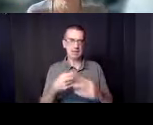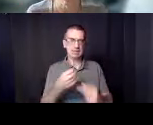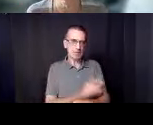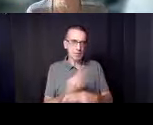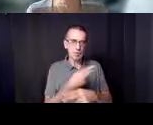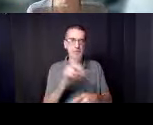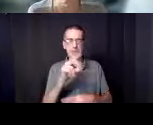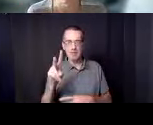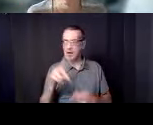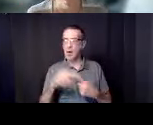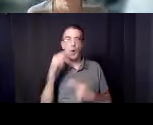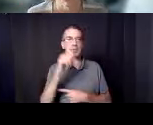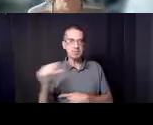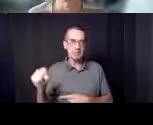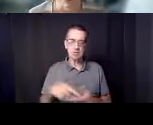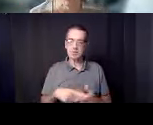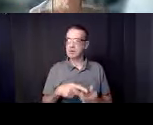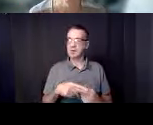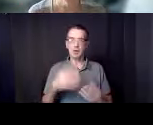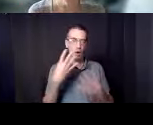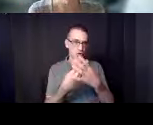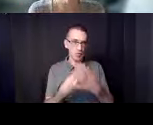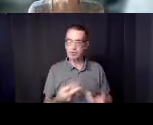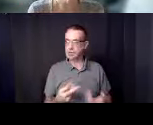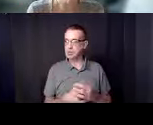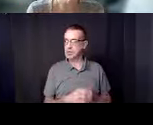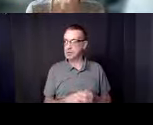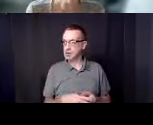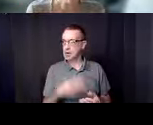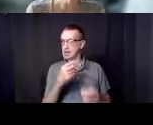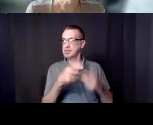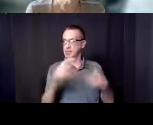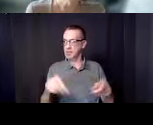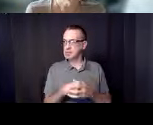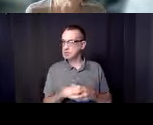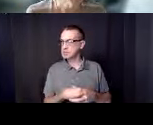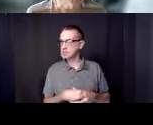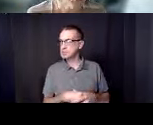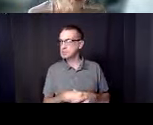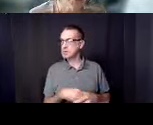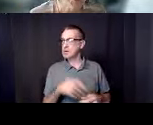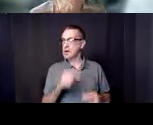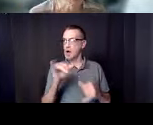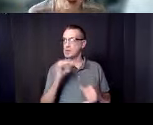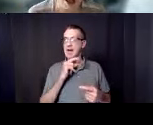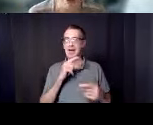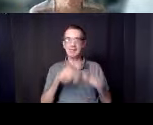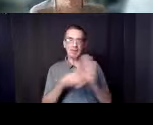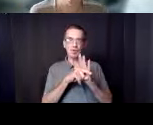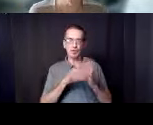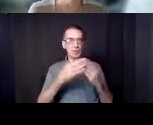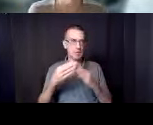domestic violence, homelessness, incarceration, mental illness, divorce. But there are also adverse